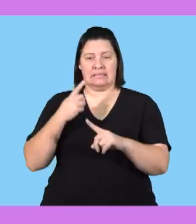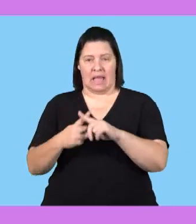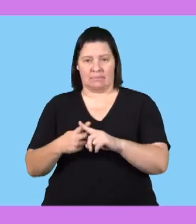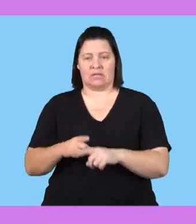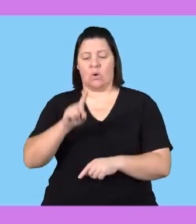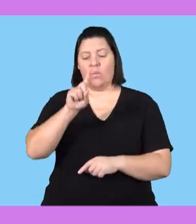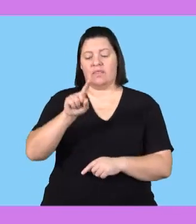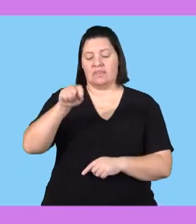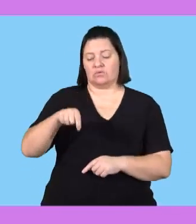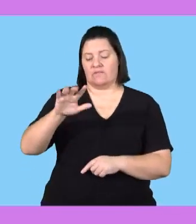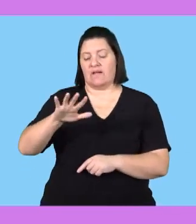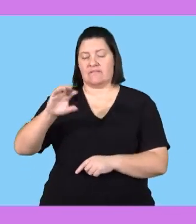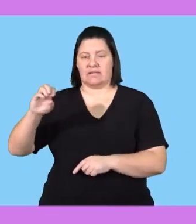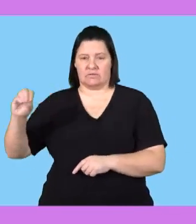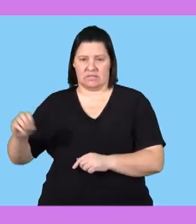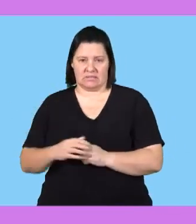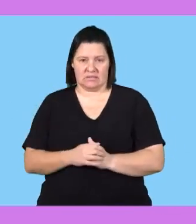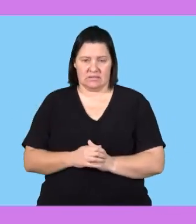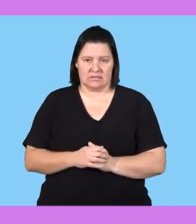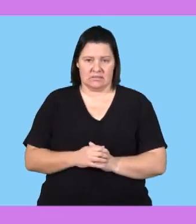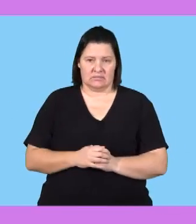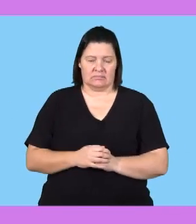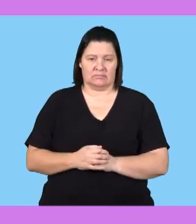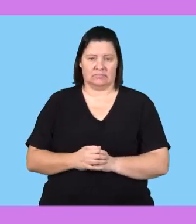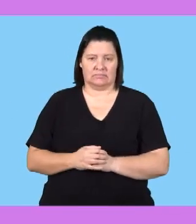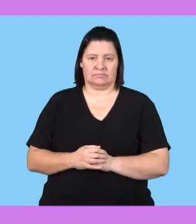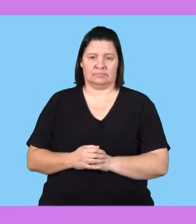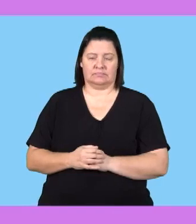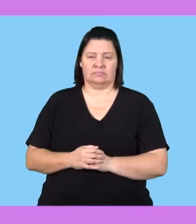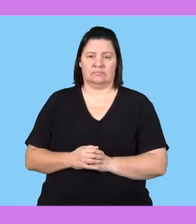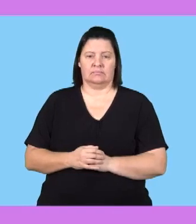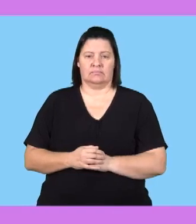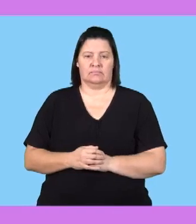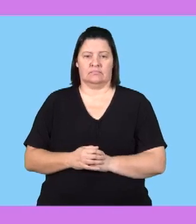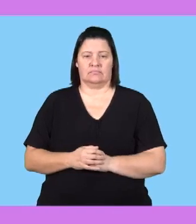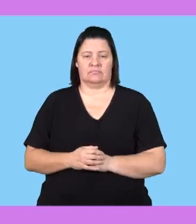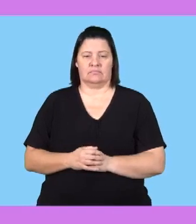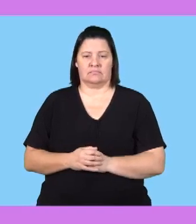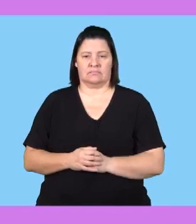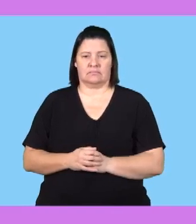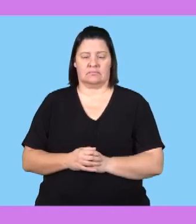sign. Then it will be 15 out of 100. This is multiplied by